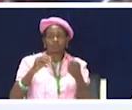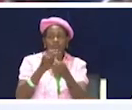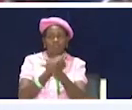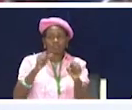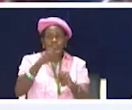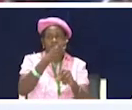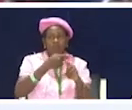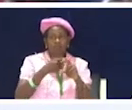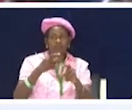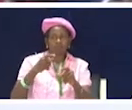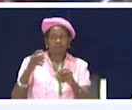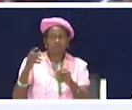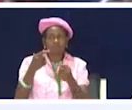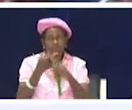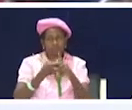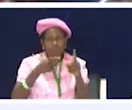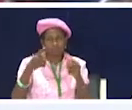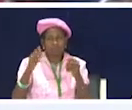before thee,